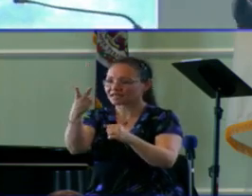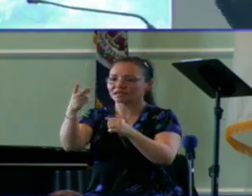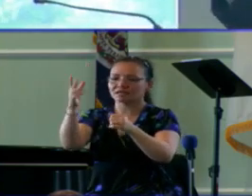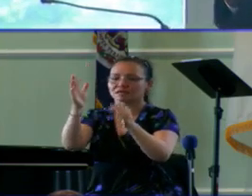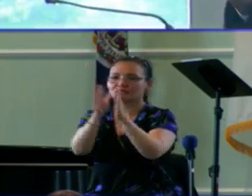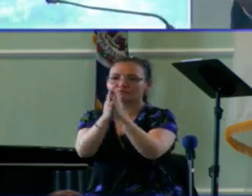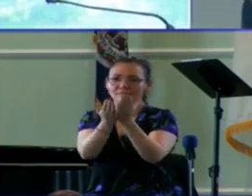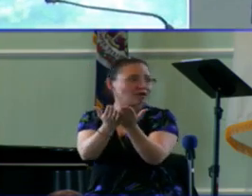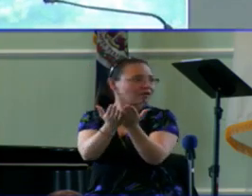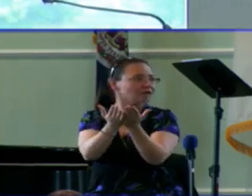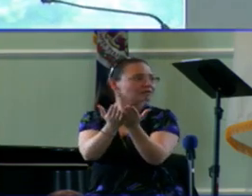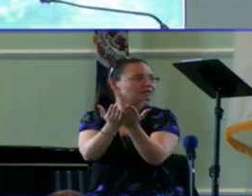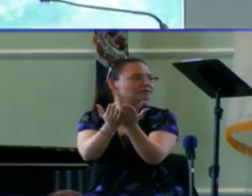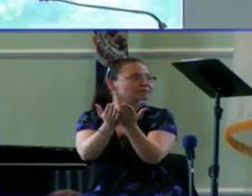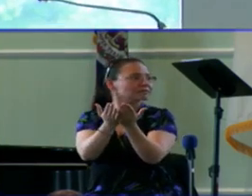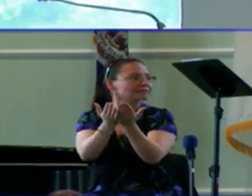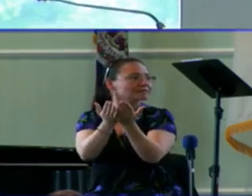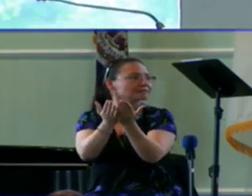nature.